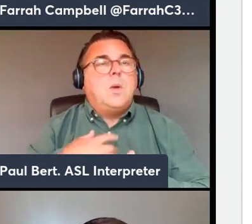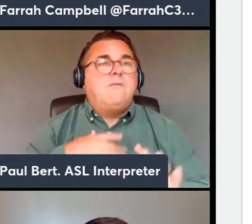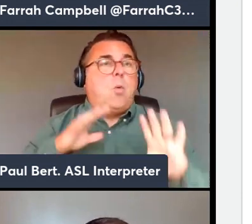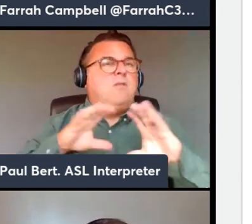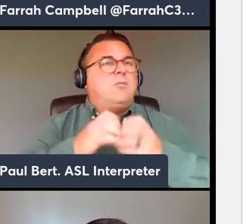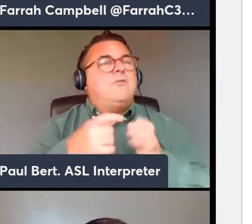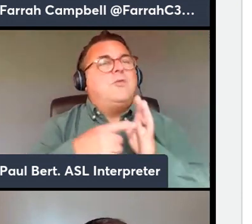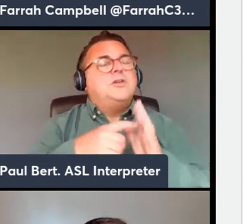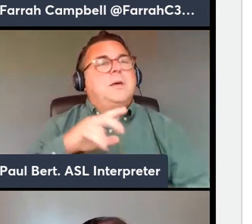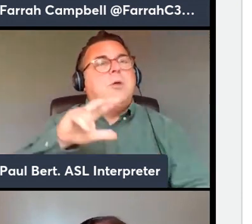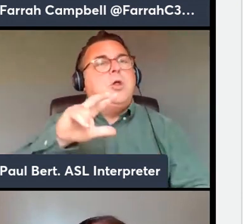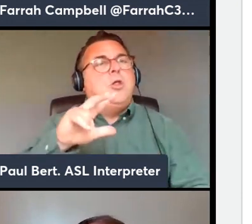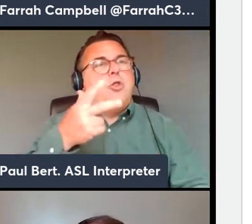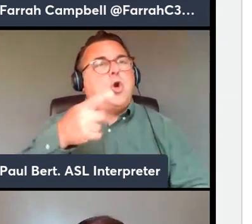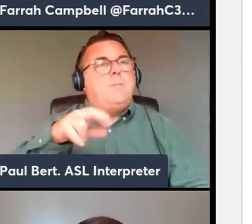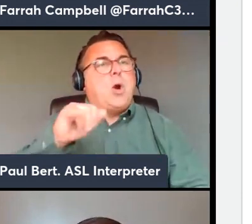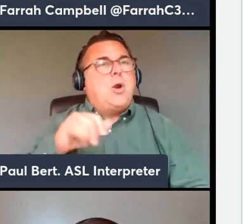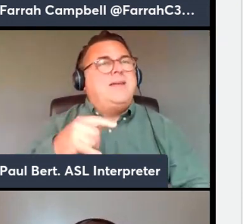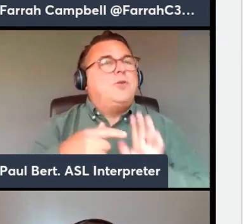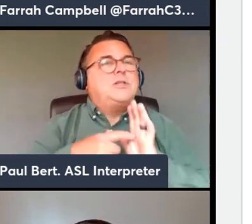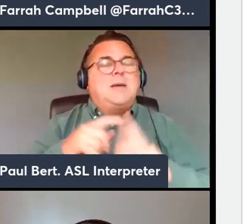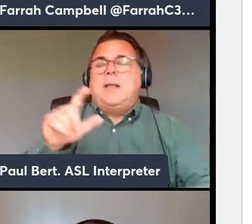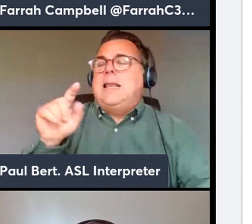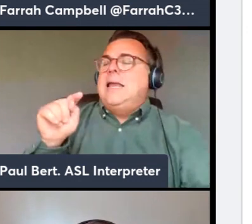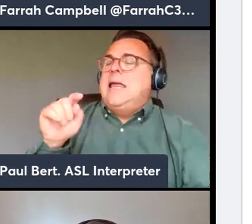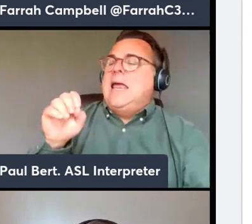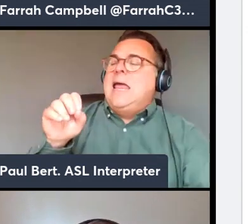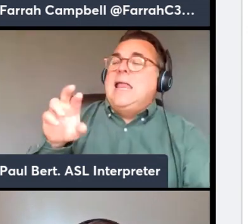like Teradici that offer their